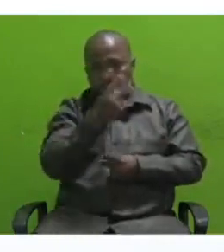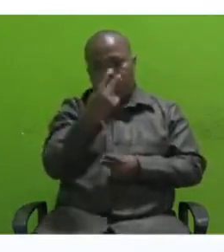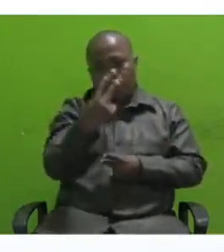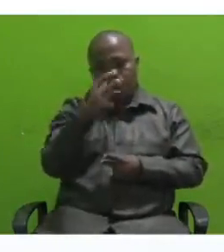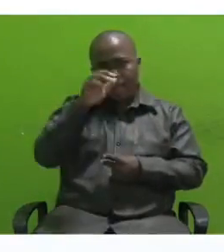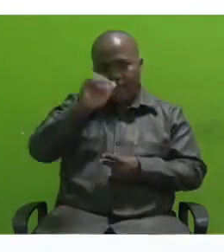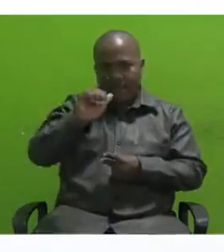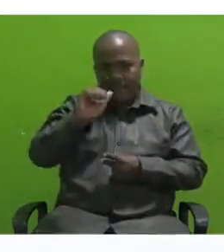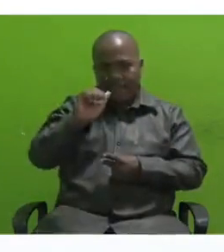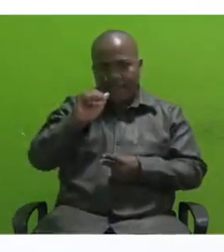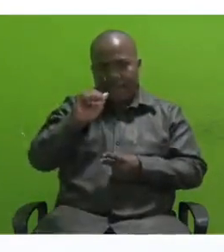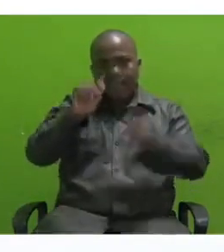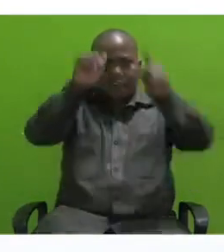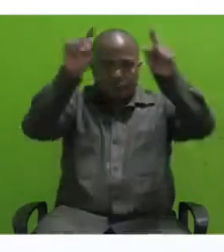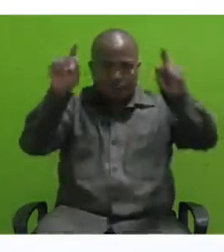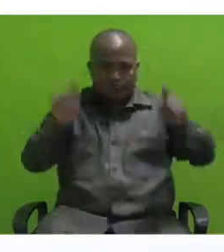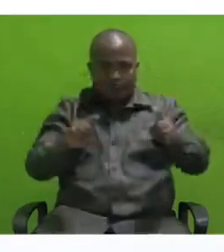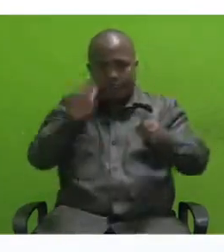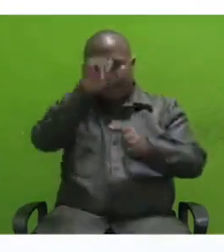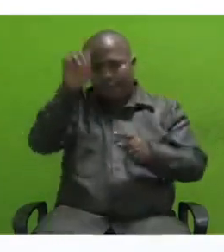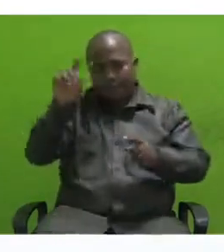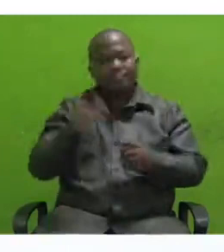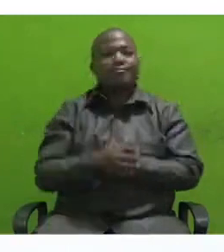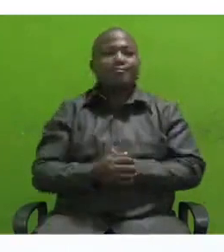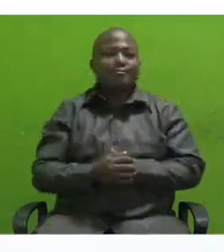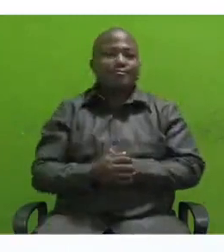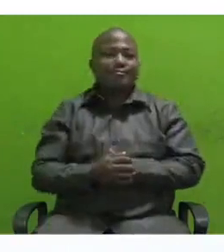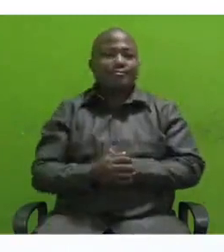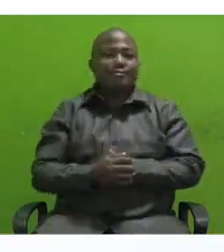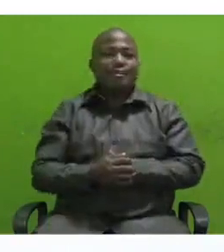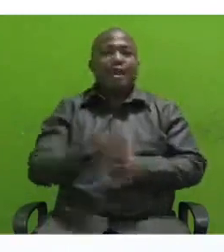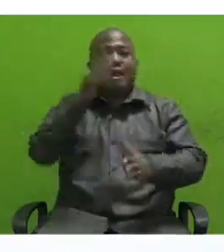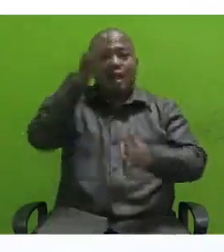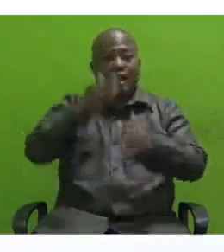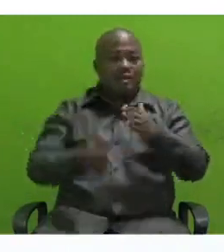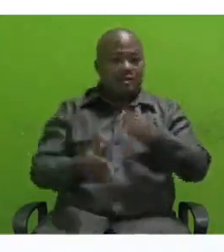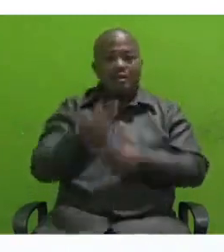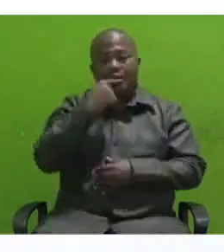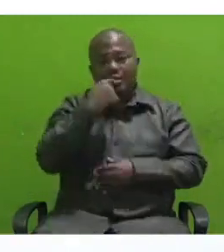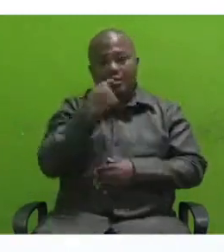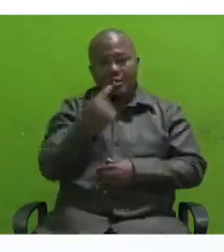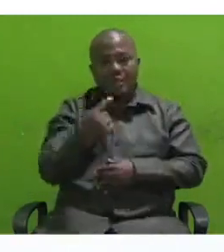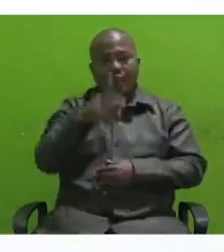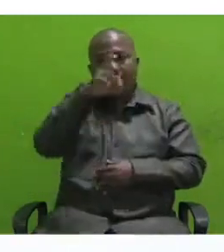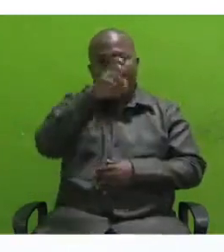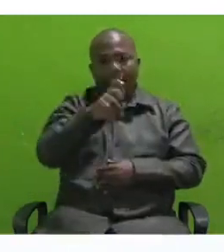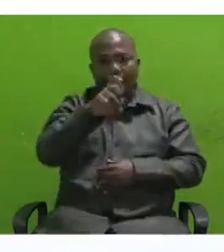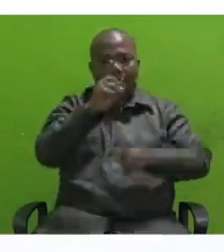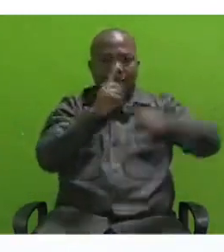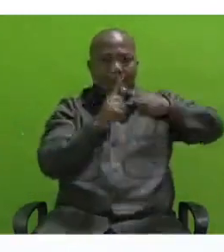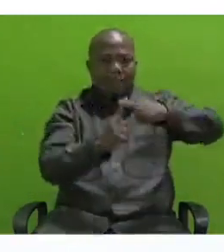2a and b over 2a whole thing square, and we have the last expression